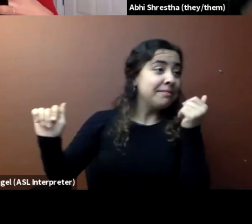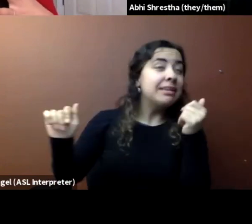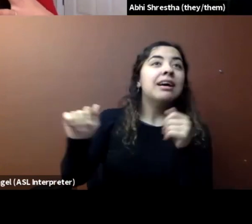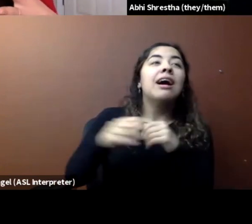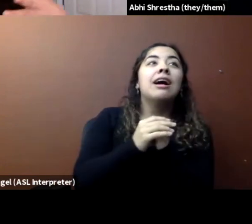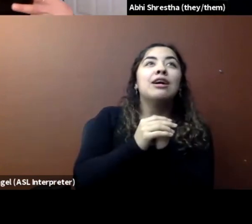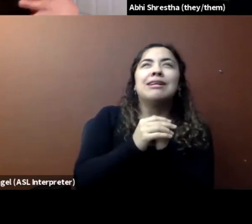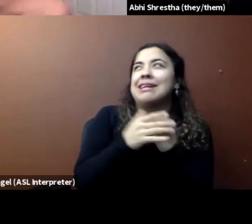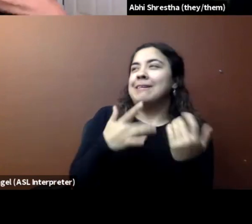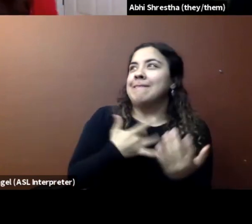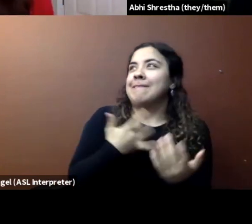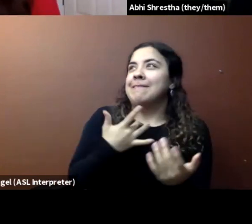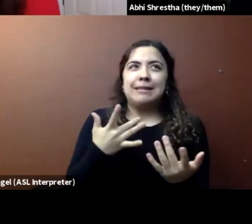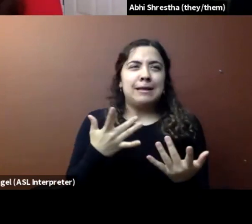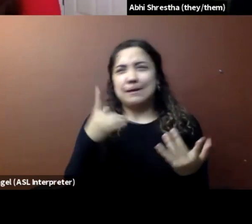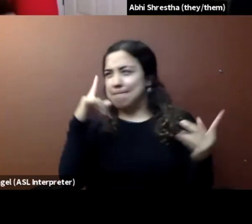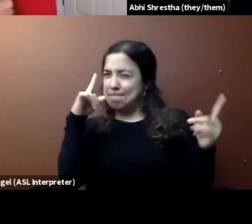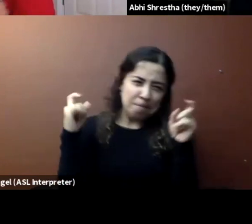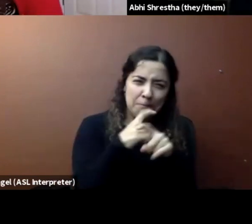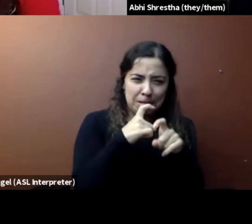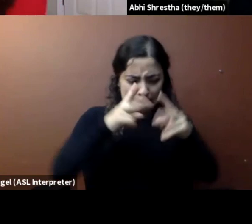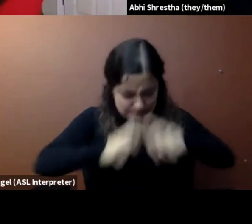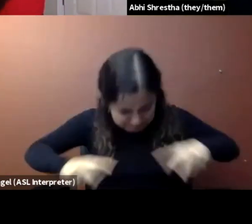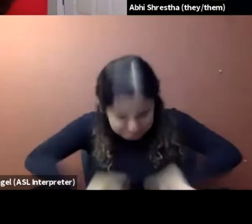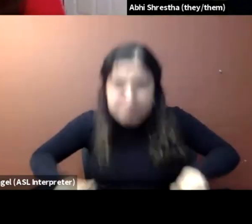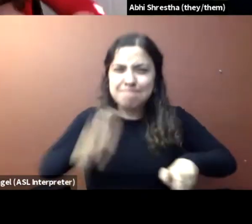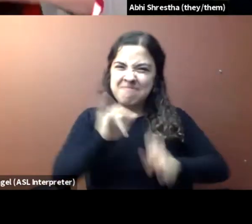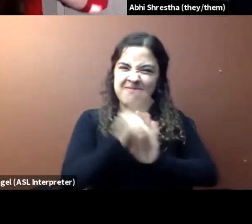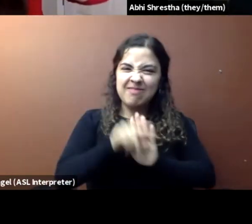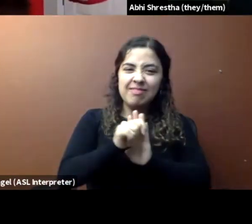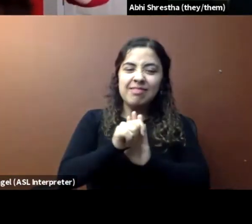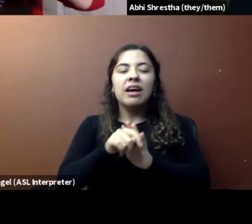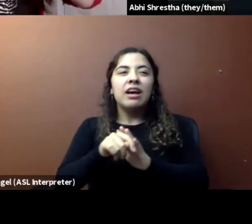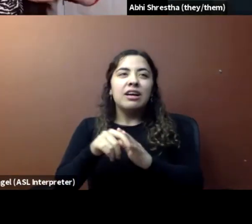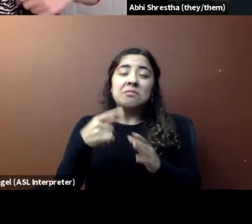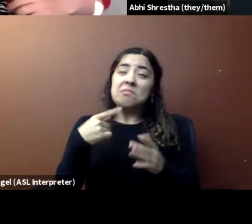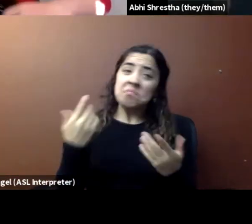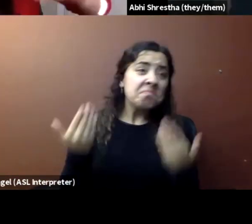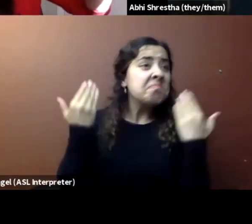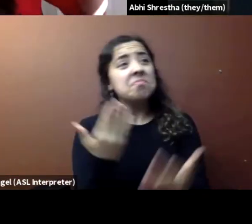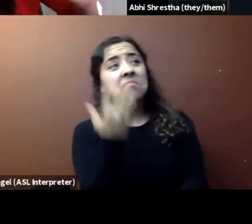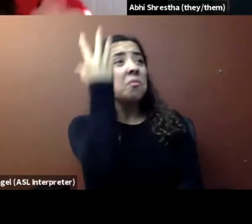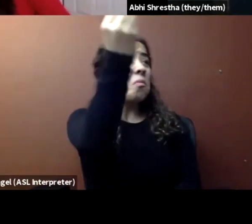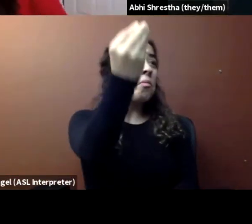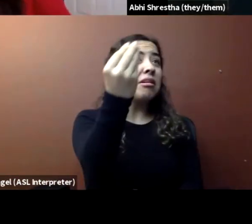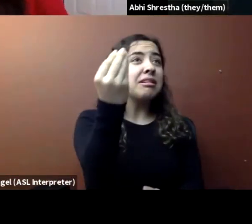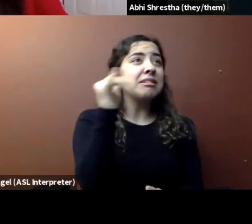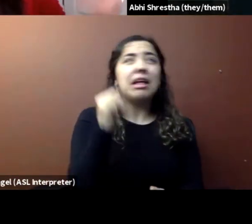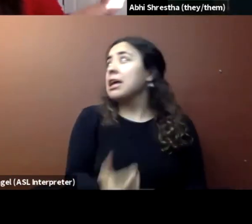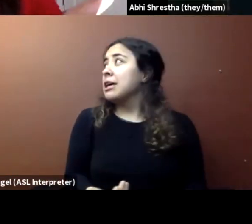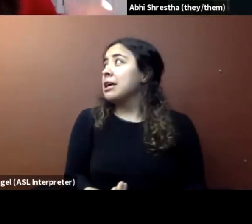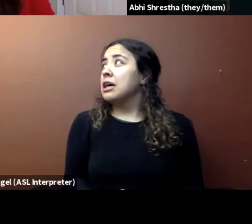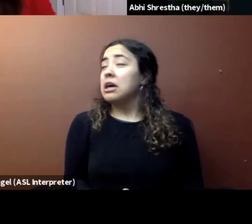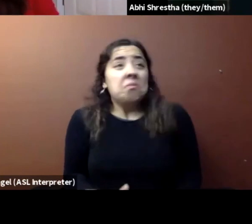very complicated time. And so, yeah, I went just on a whim, because I was